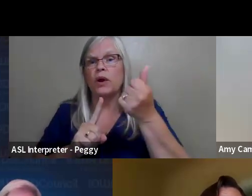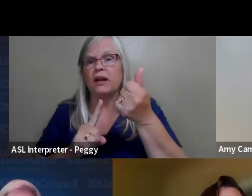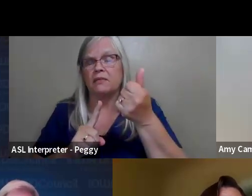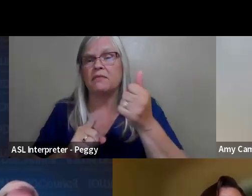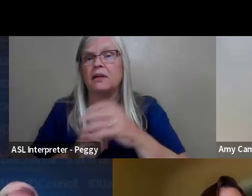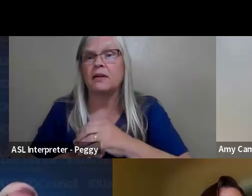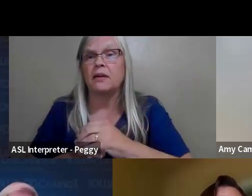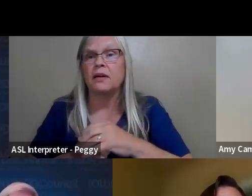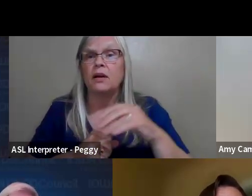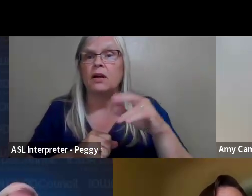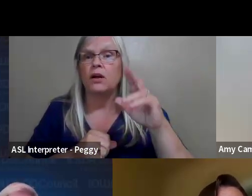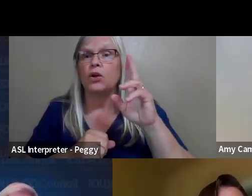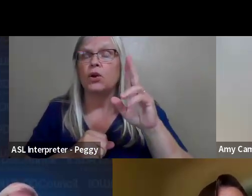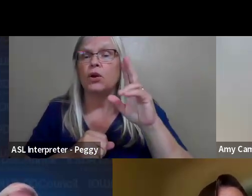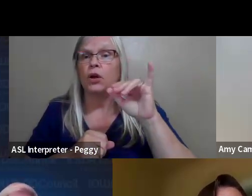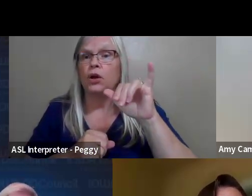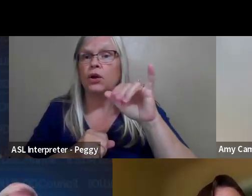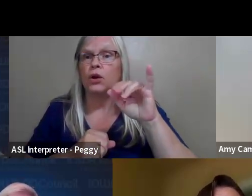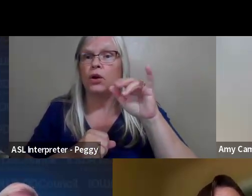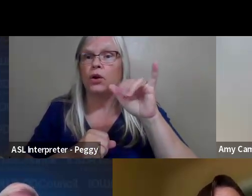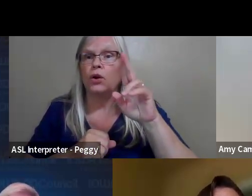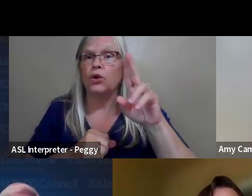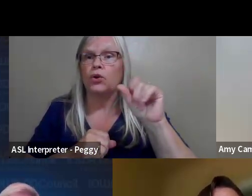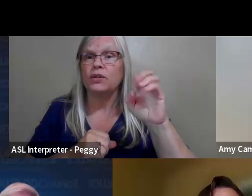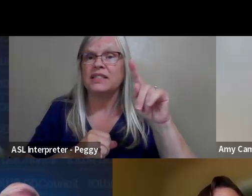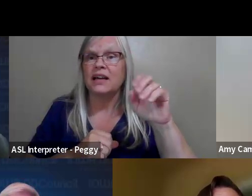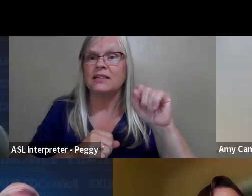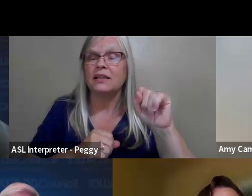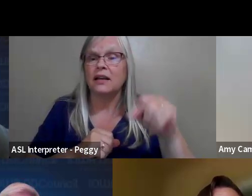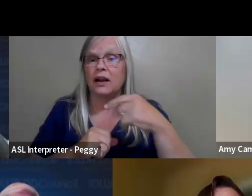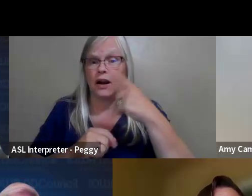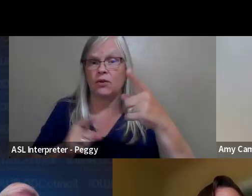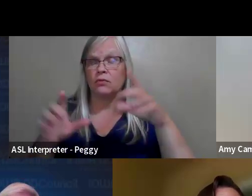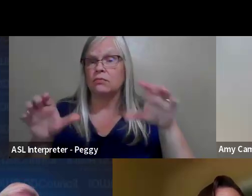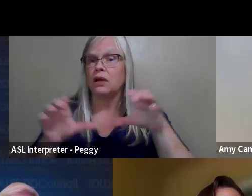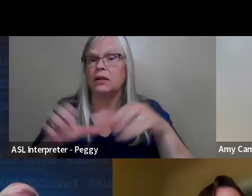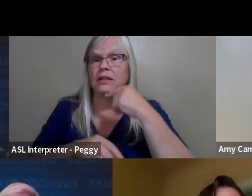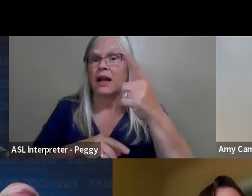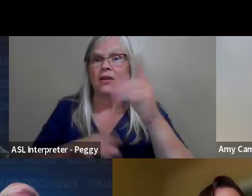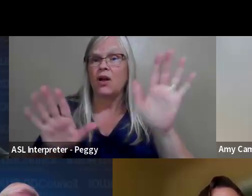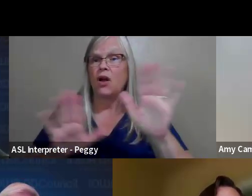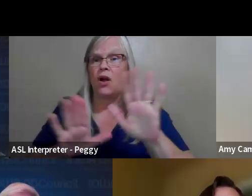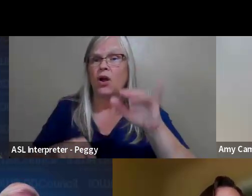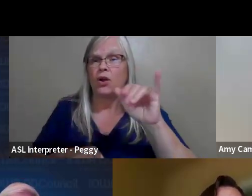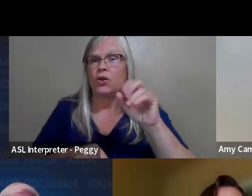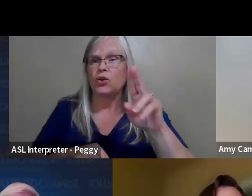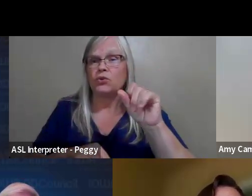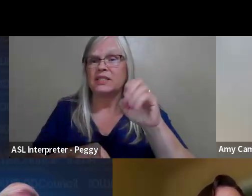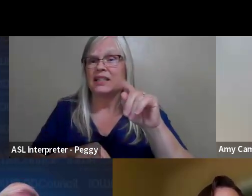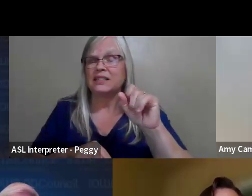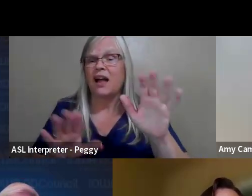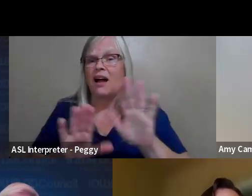the USEDS, for example. And many of you were active to tell members of Congress and the Senate, don't get rid of the USEDS, and they